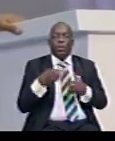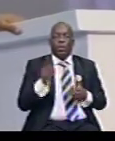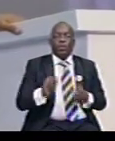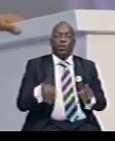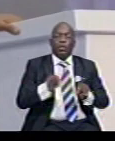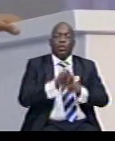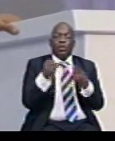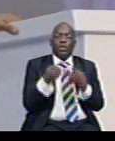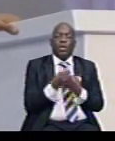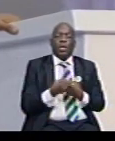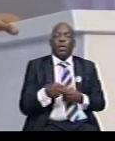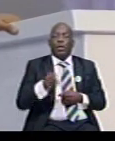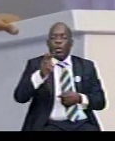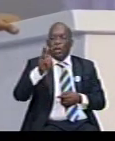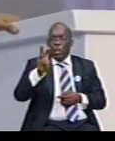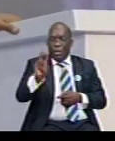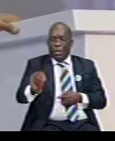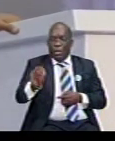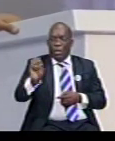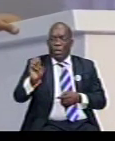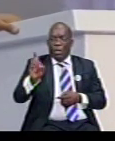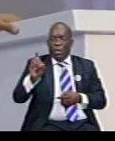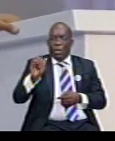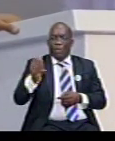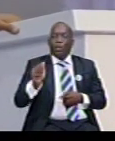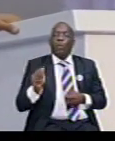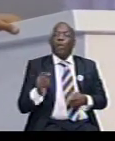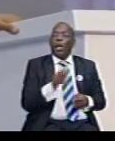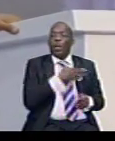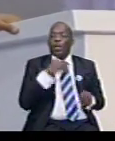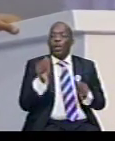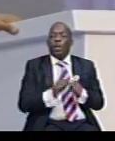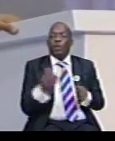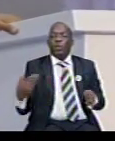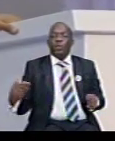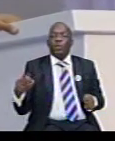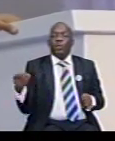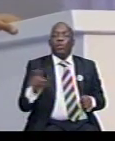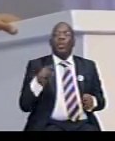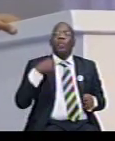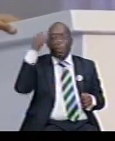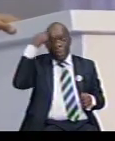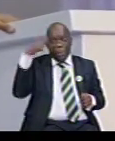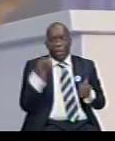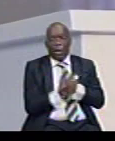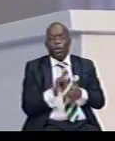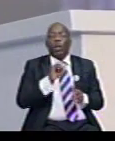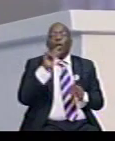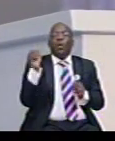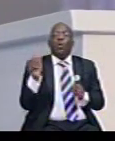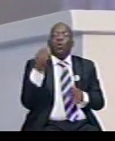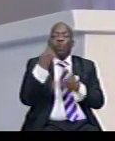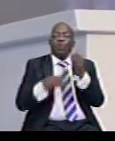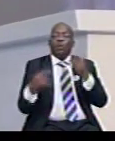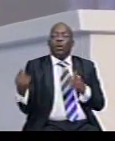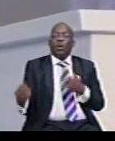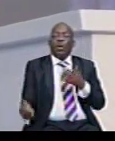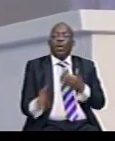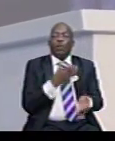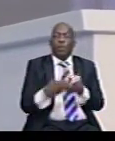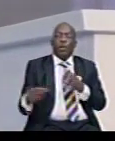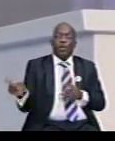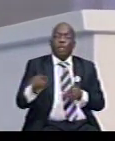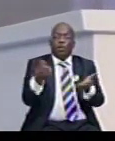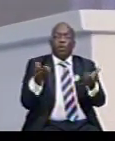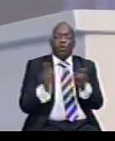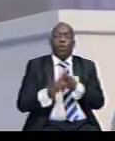media and everything, and they think whatever they want to get, they can get all that through the men and the